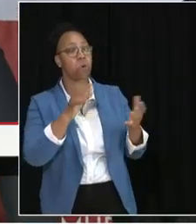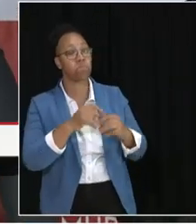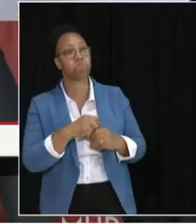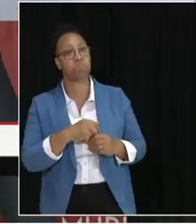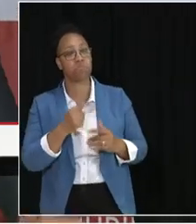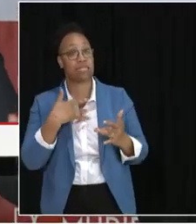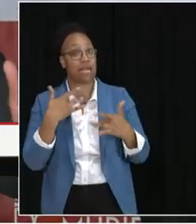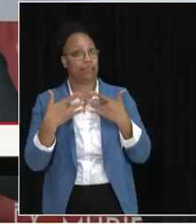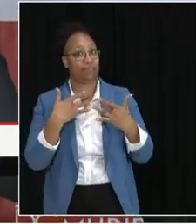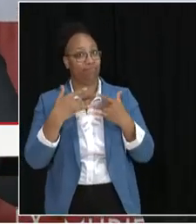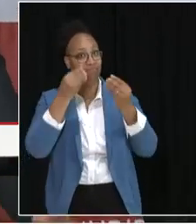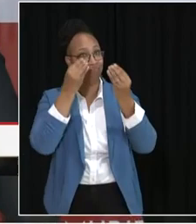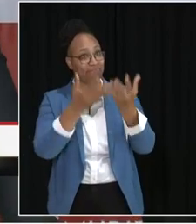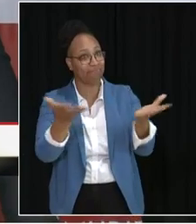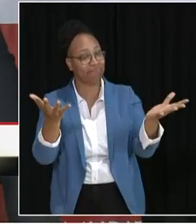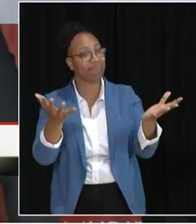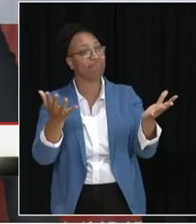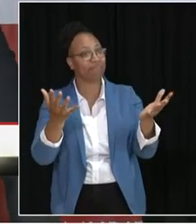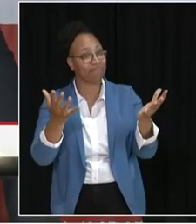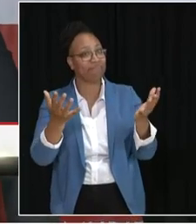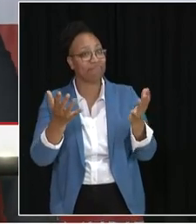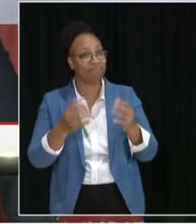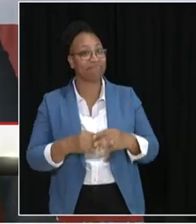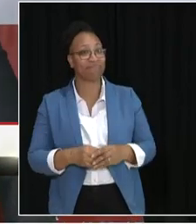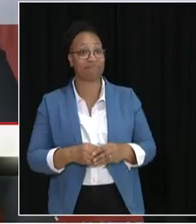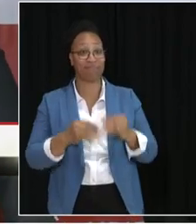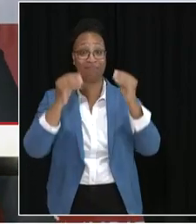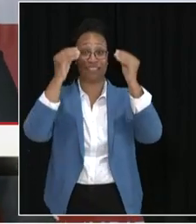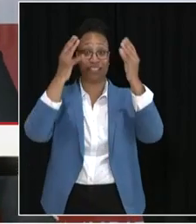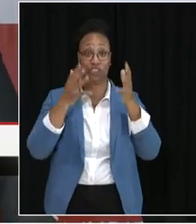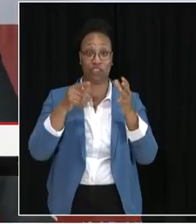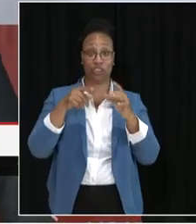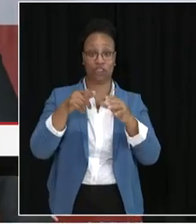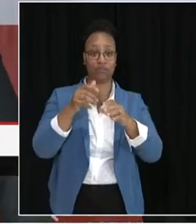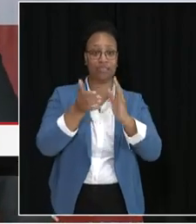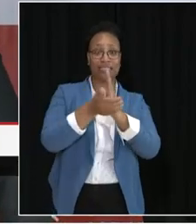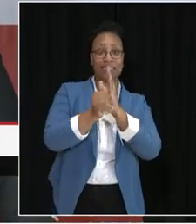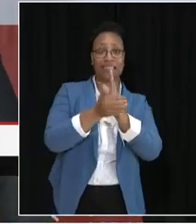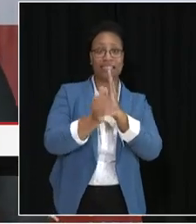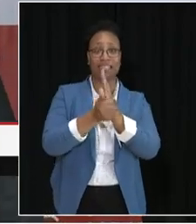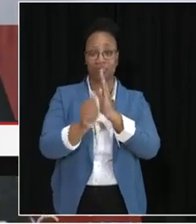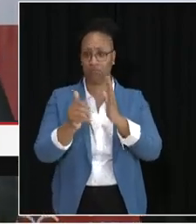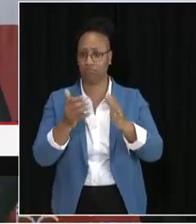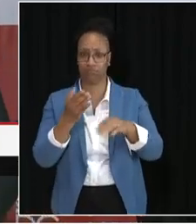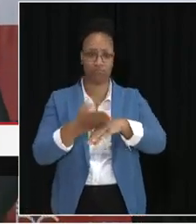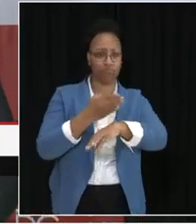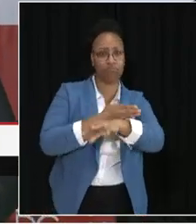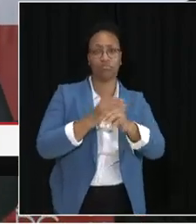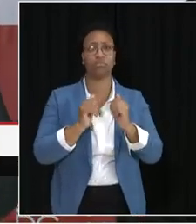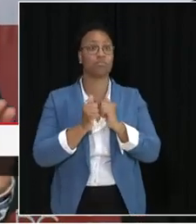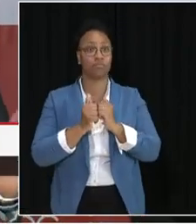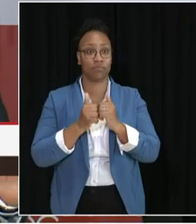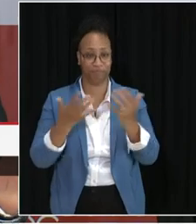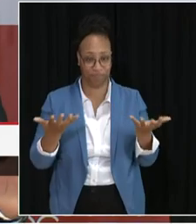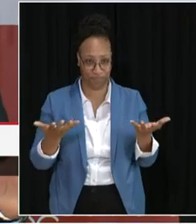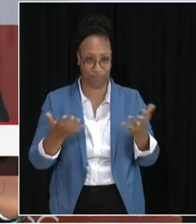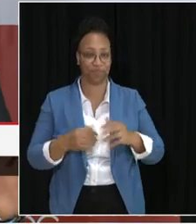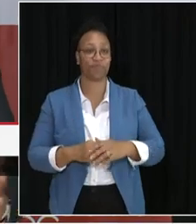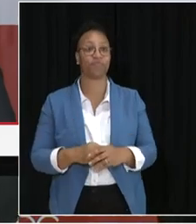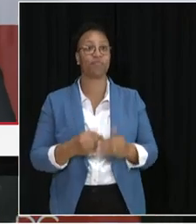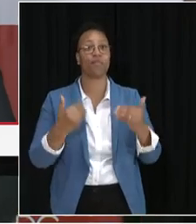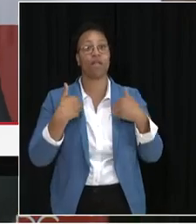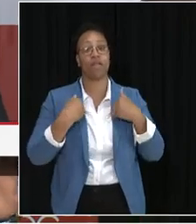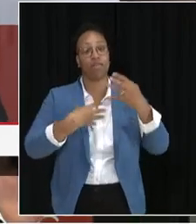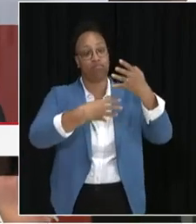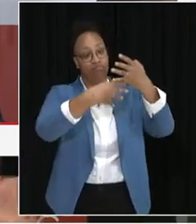for teachers to expand their leadership. So DCPS has a number of career ladders for teachers to expand their leadership